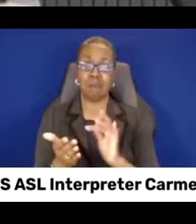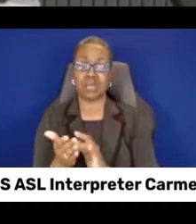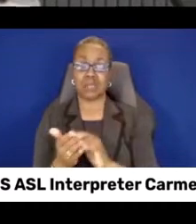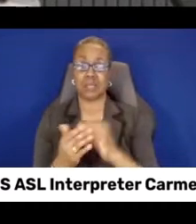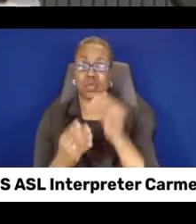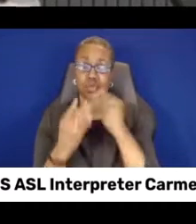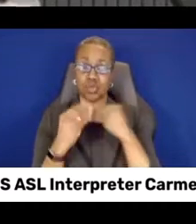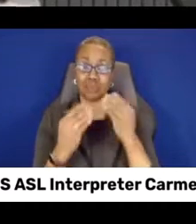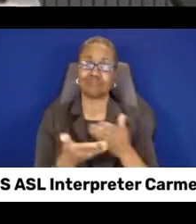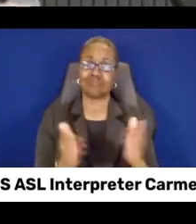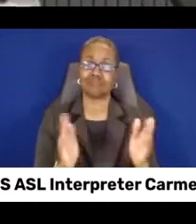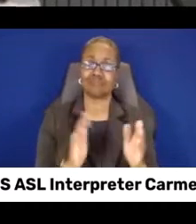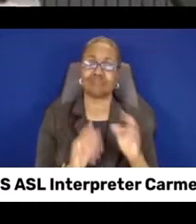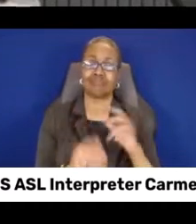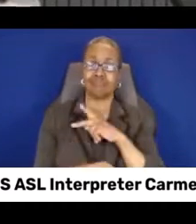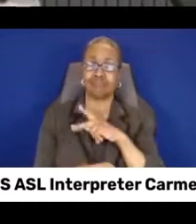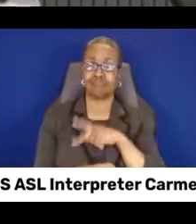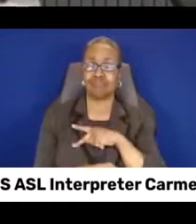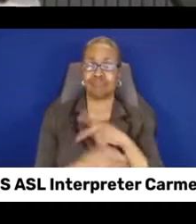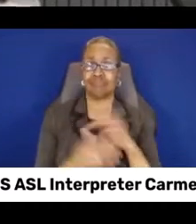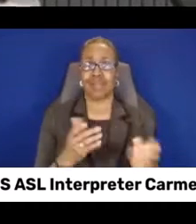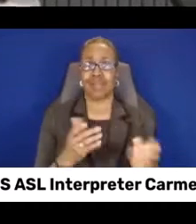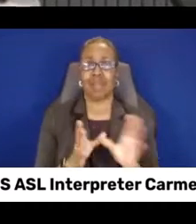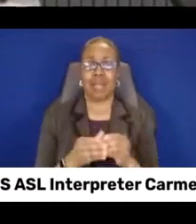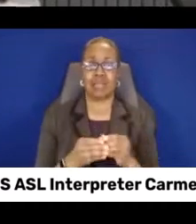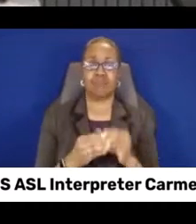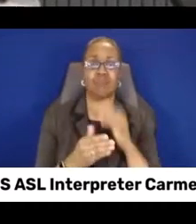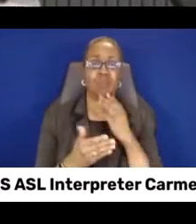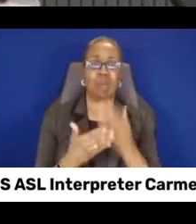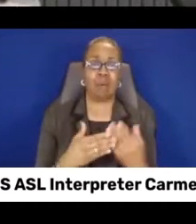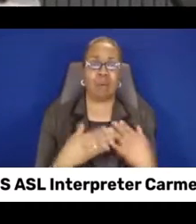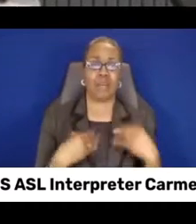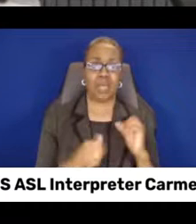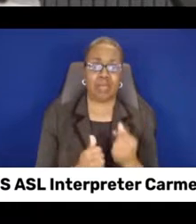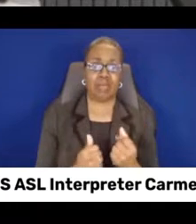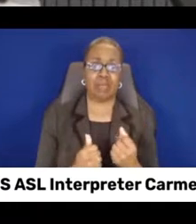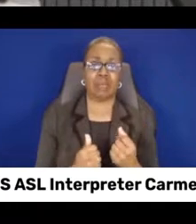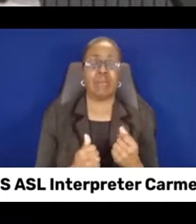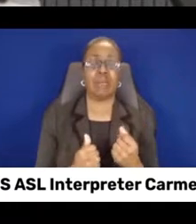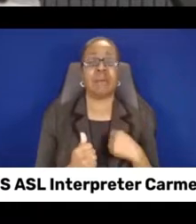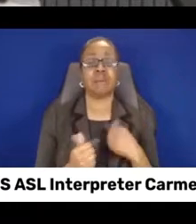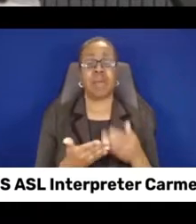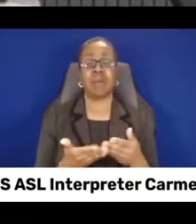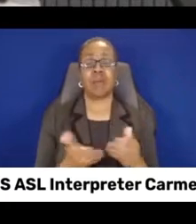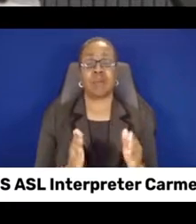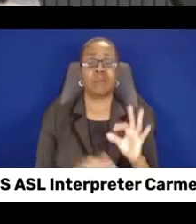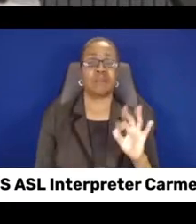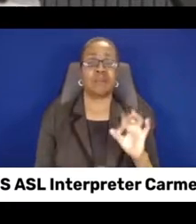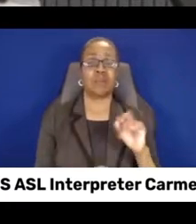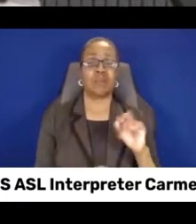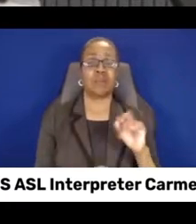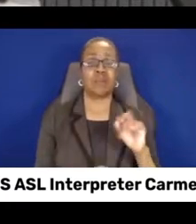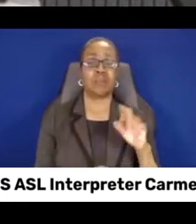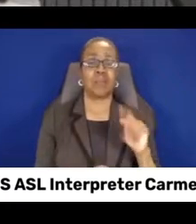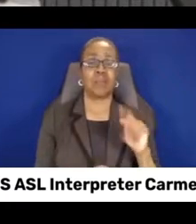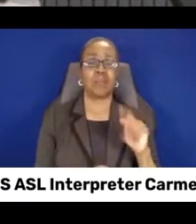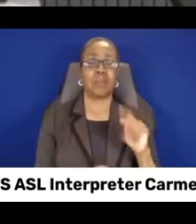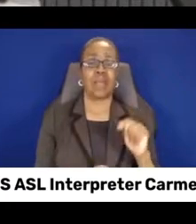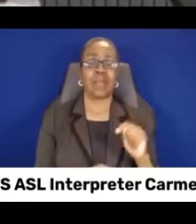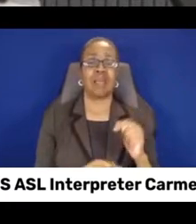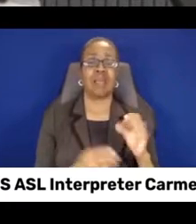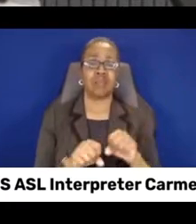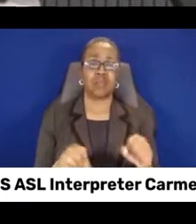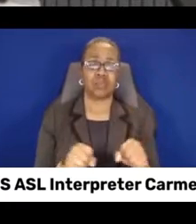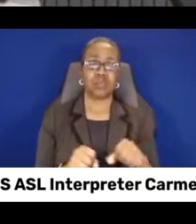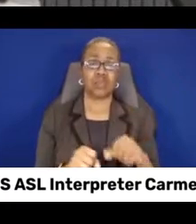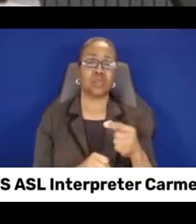and collective well-being. My international work includes a Fulbright Fellowship in 2003 to Guatemala to study Mayan